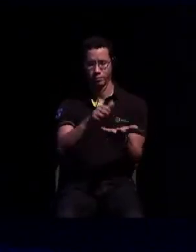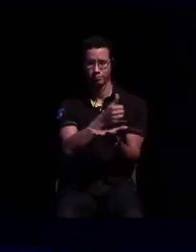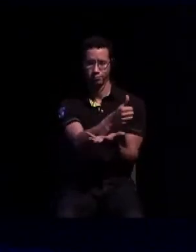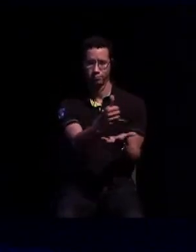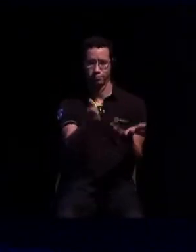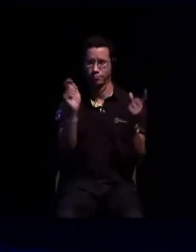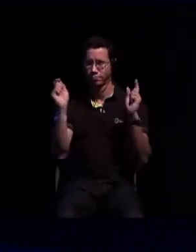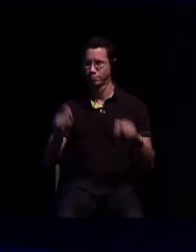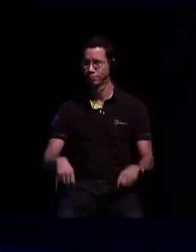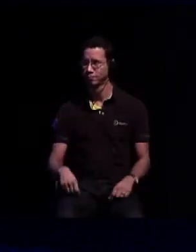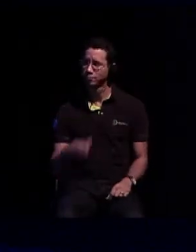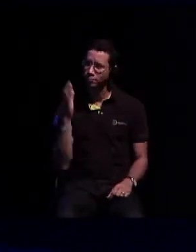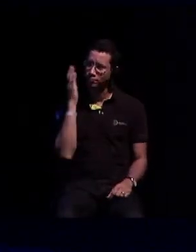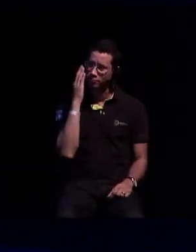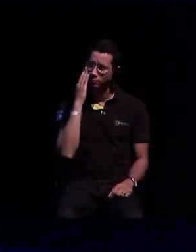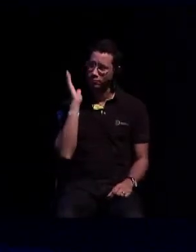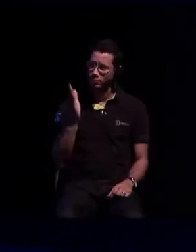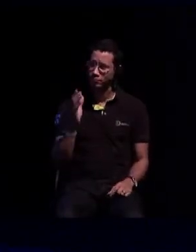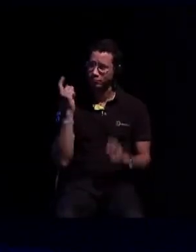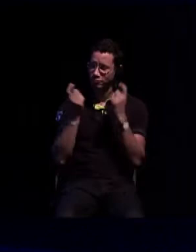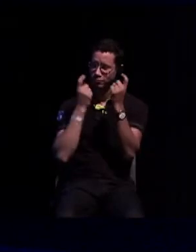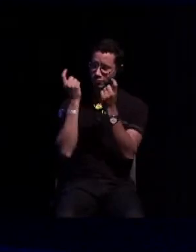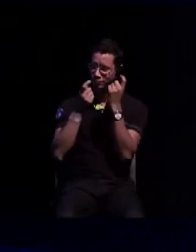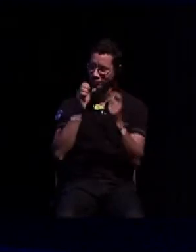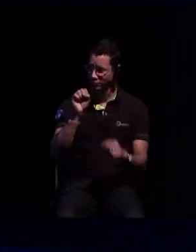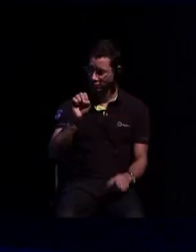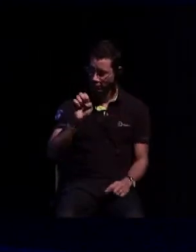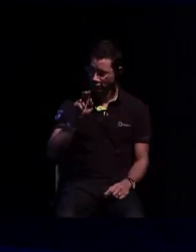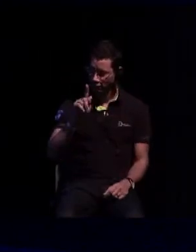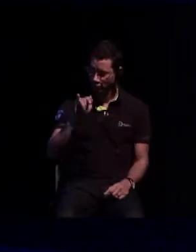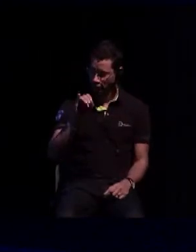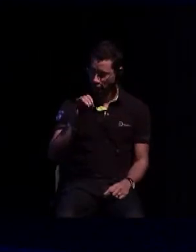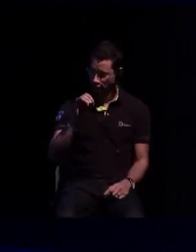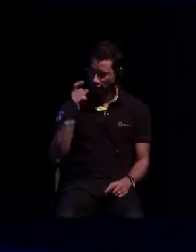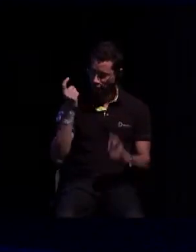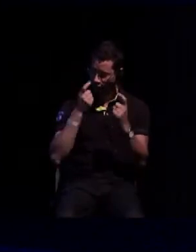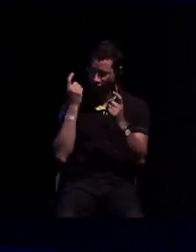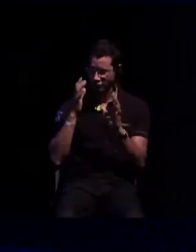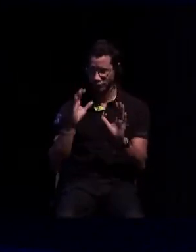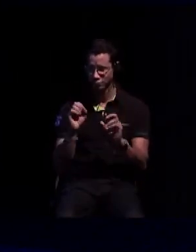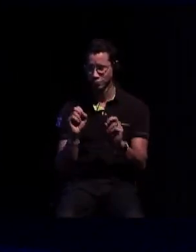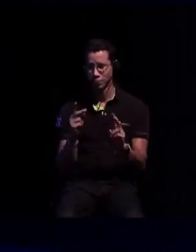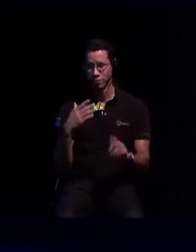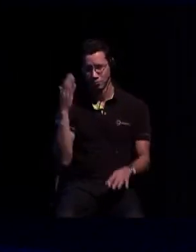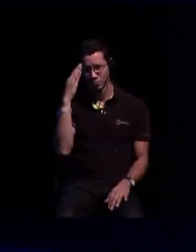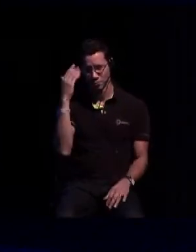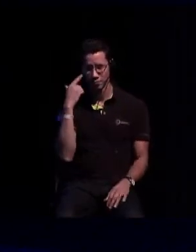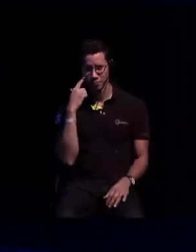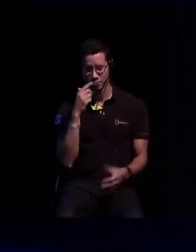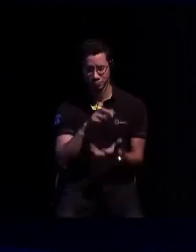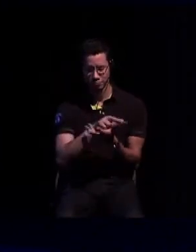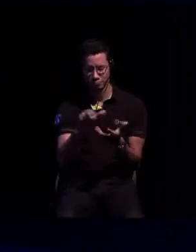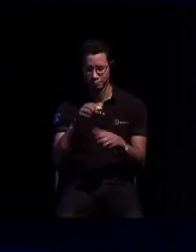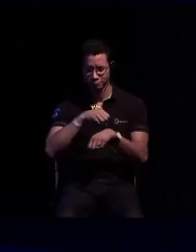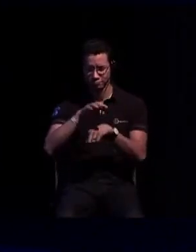me with concern. Okay. I only have a few more things to say. I do want to share with you, I am a member